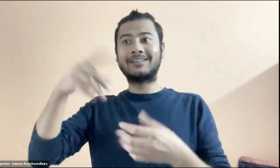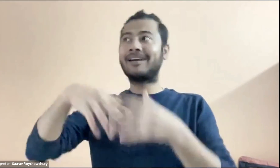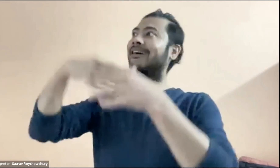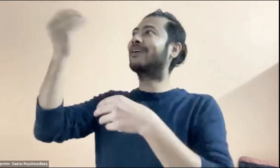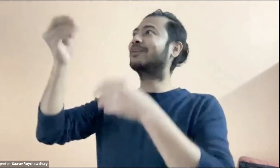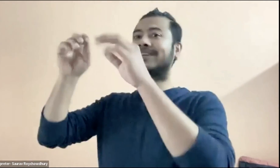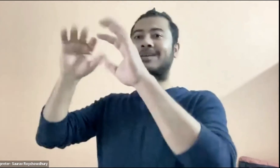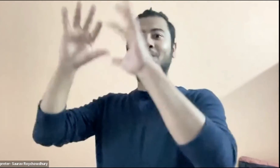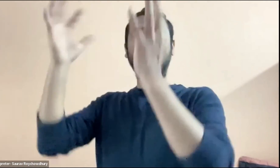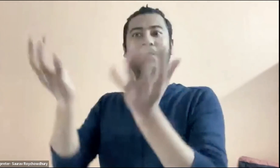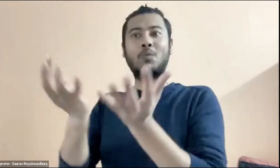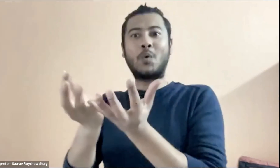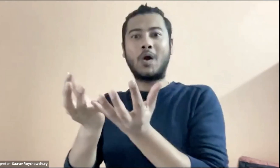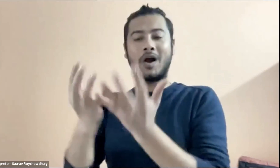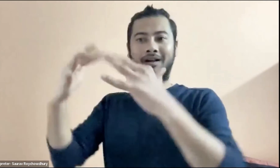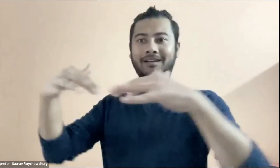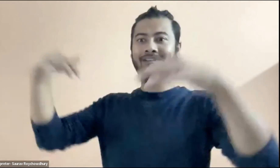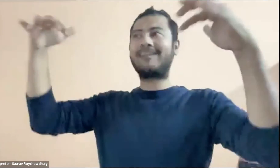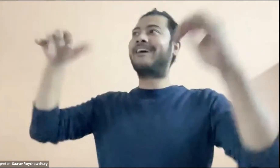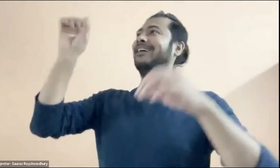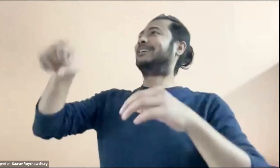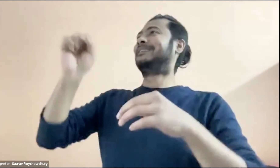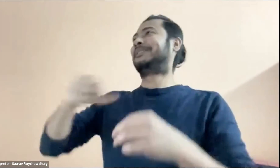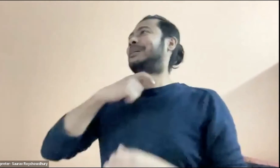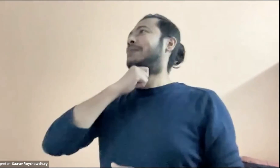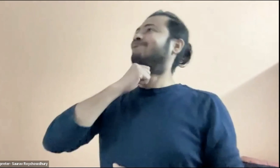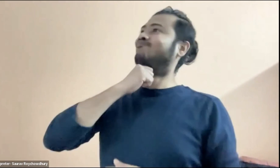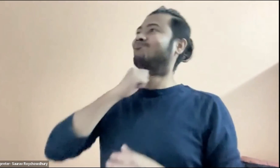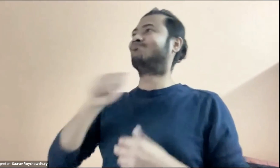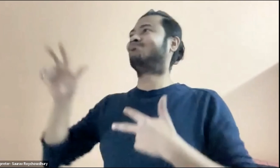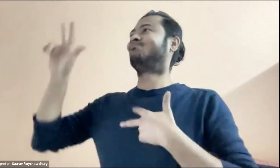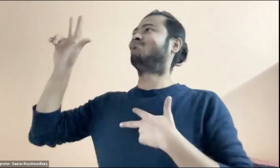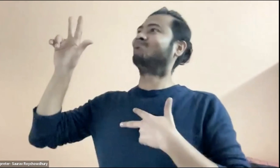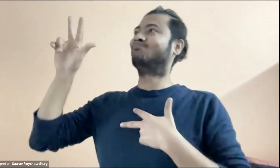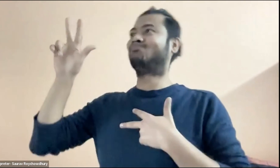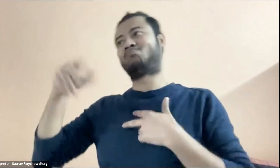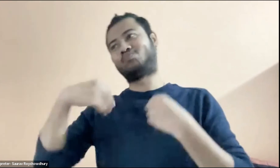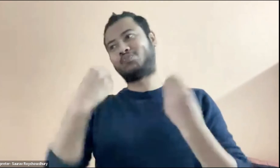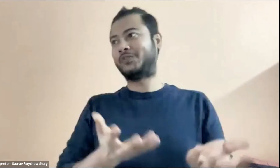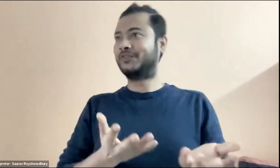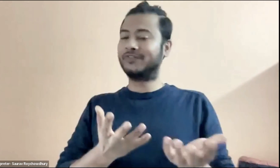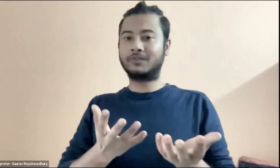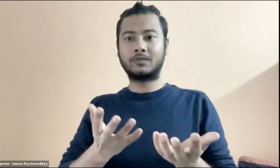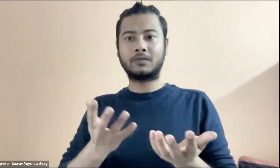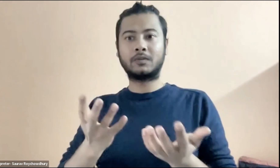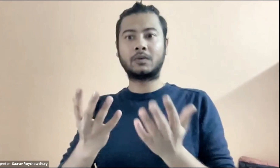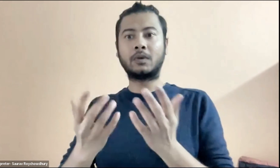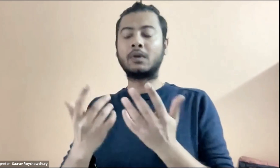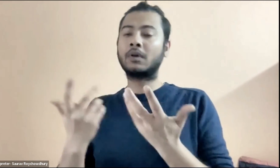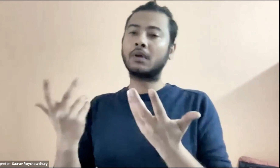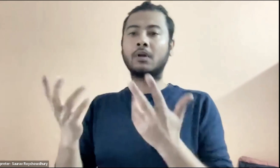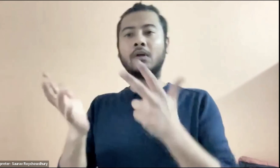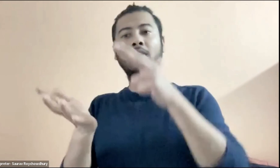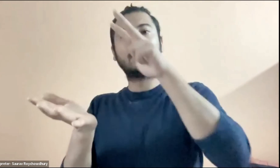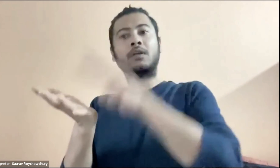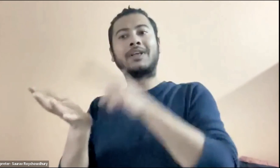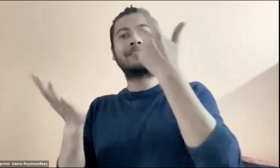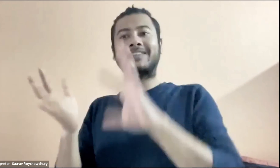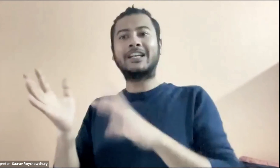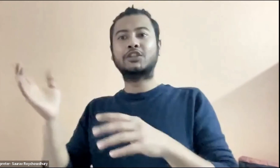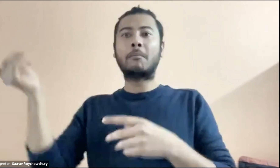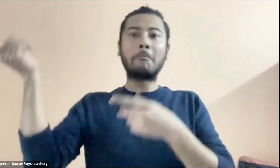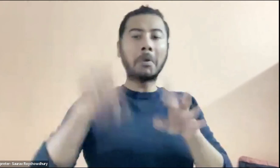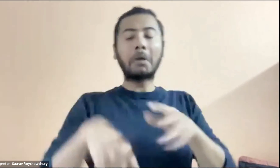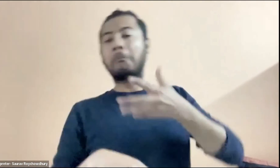but really take it up, and really engage with people's movement, then I think it